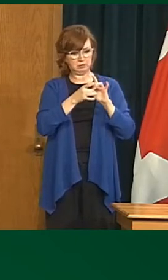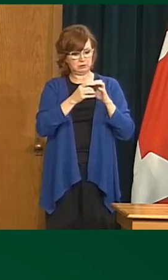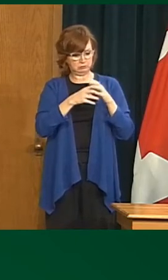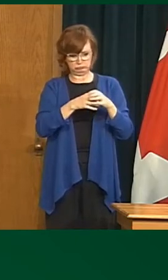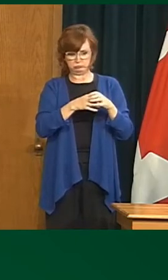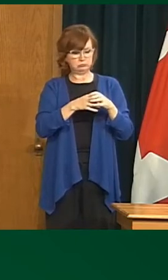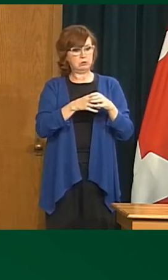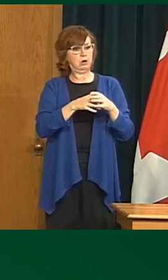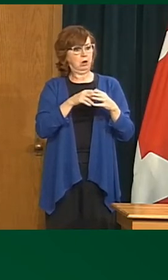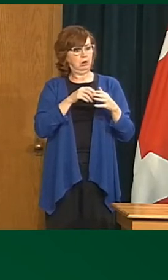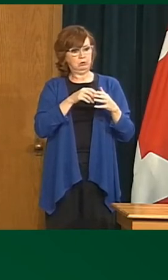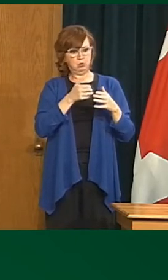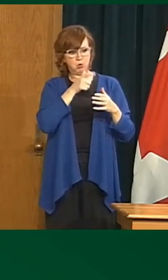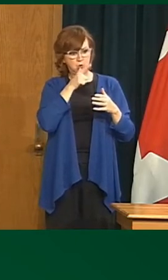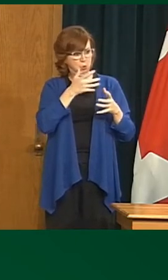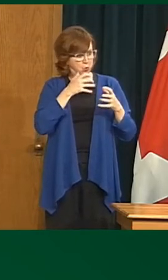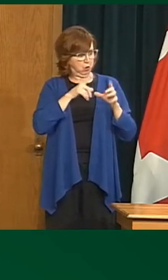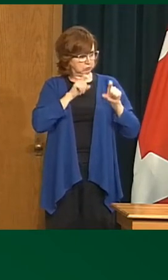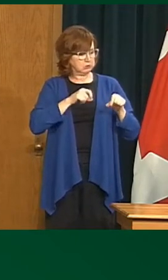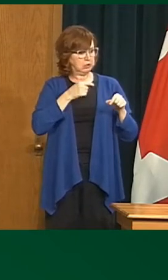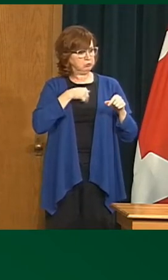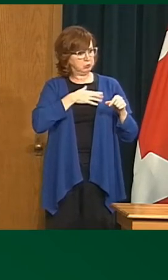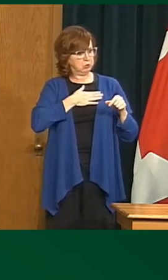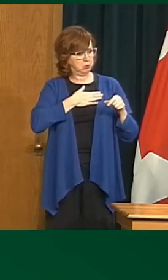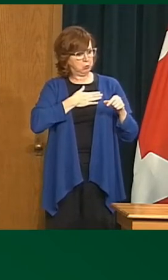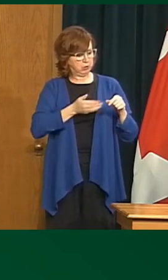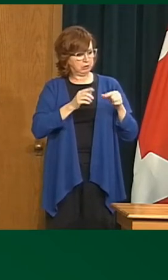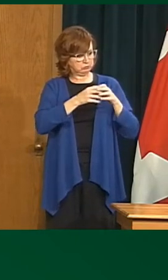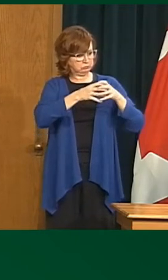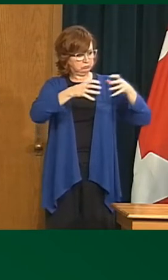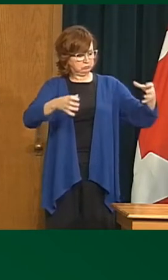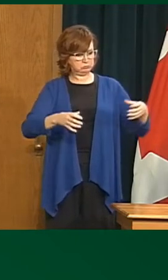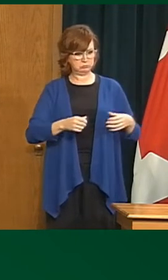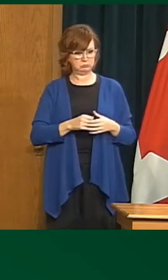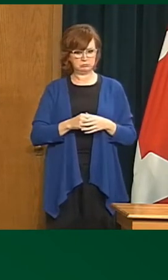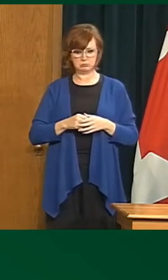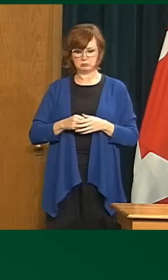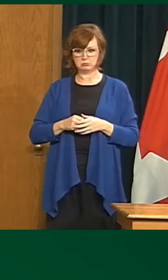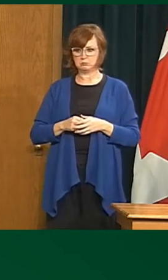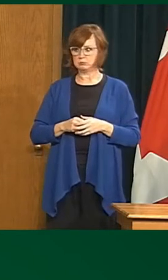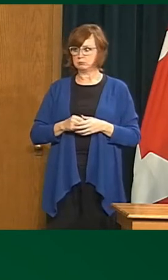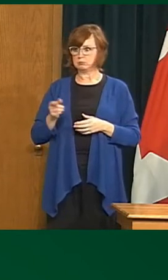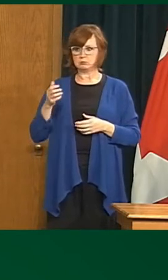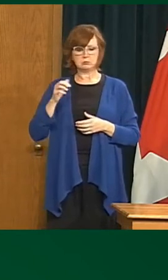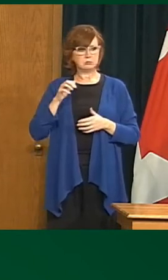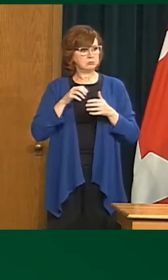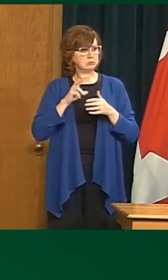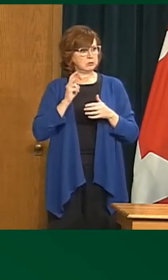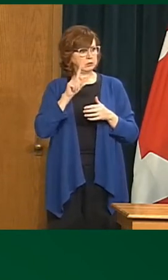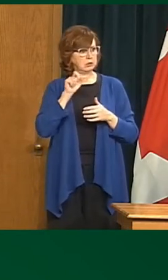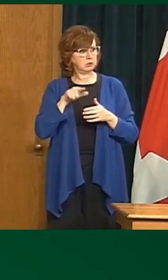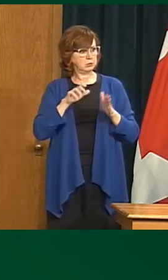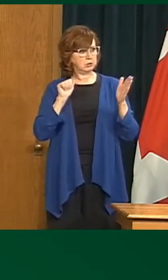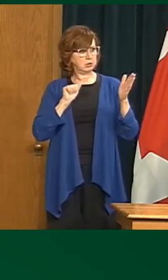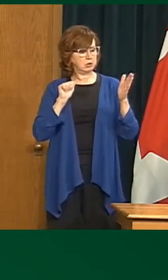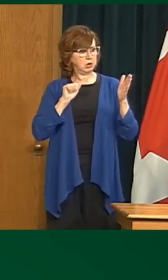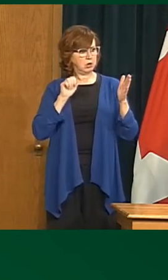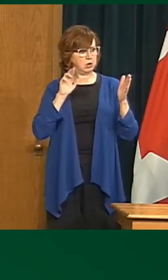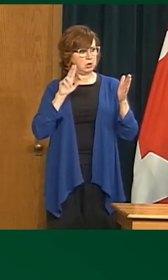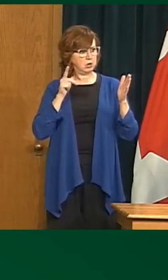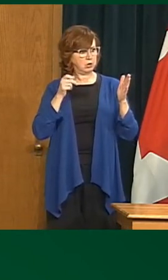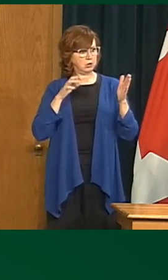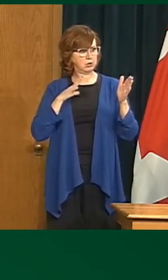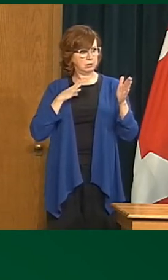to get tested up in the far north. So no, it did not affect their testing strategy. Follow up, Arthur. Yeah,